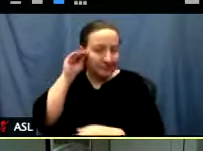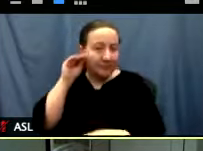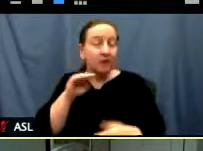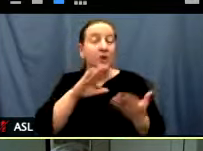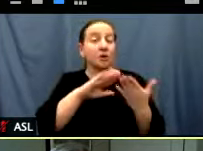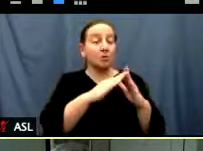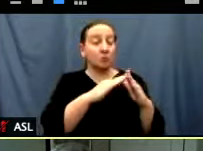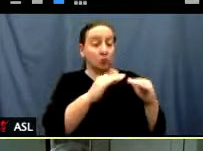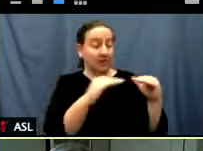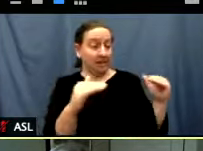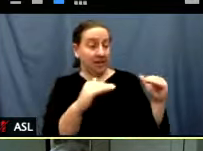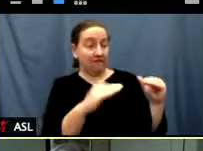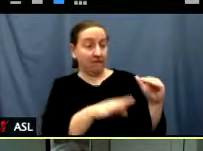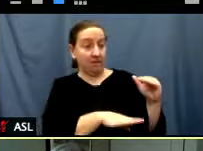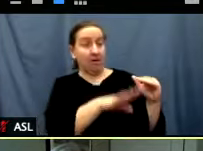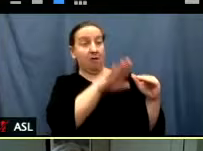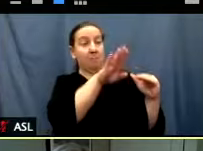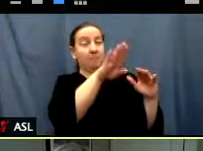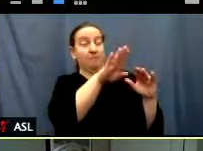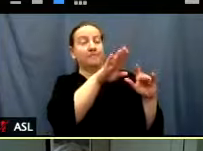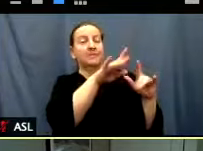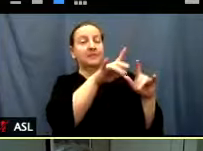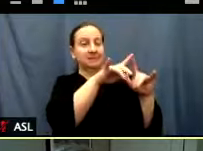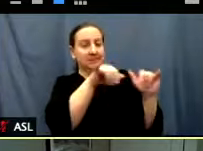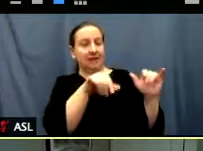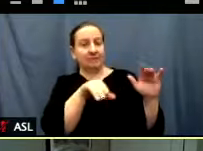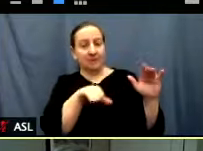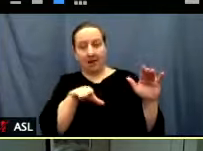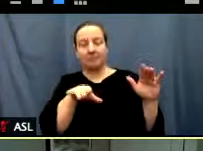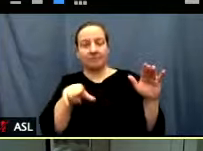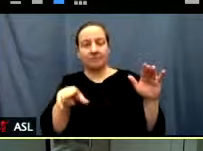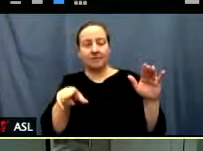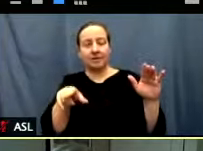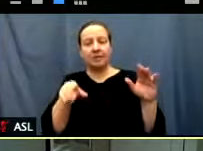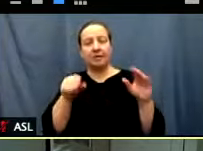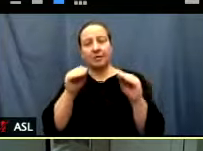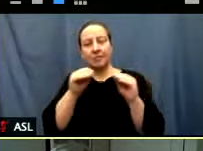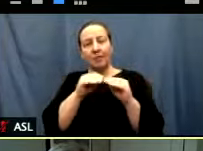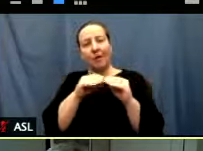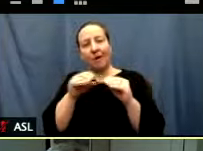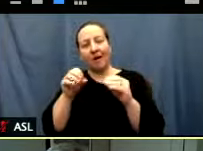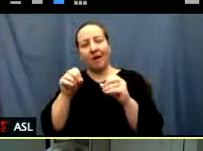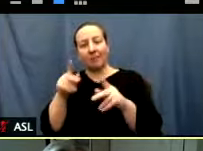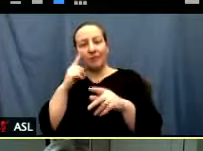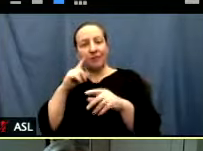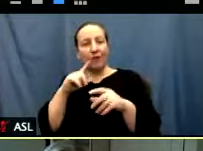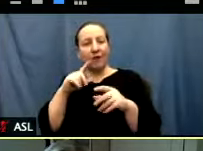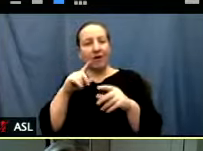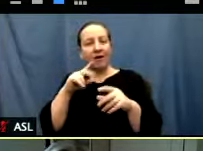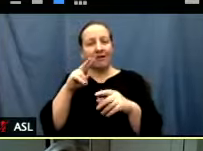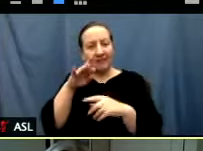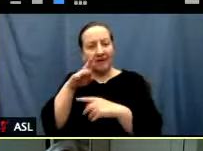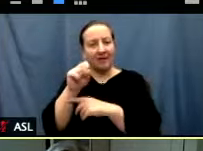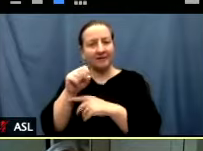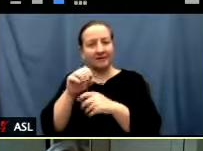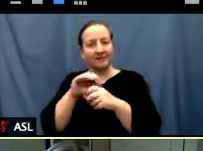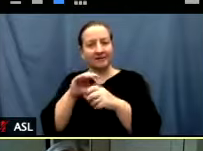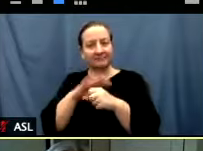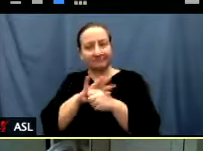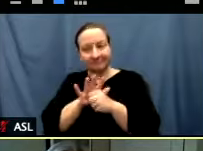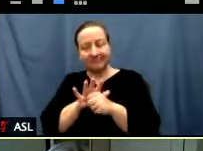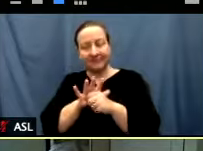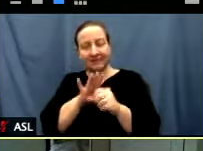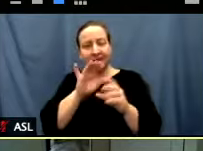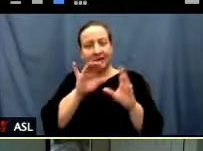level rates go up, we see, I think, more opportunities for the virus to potentially be introduced